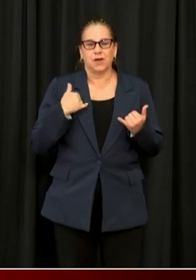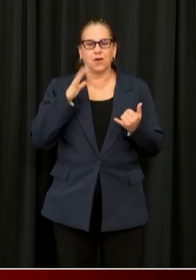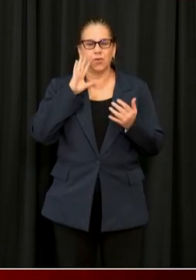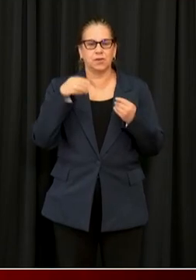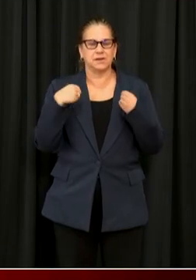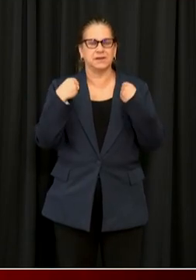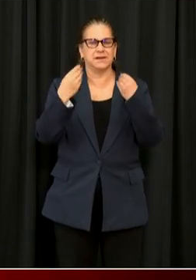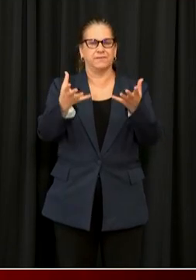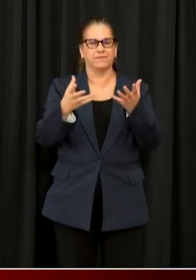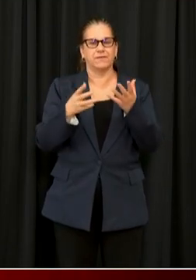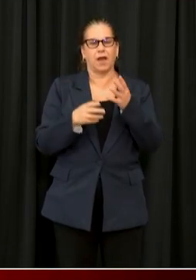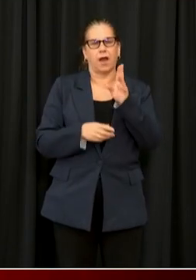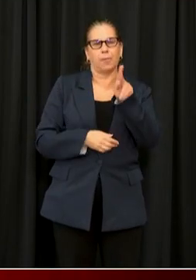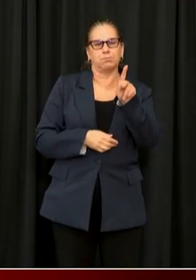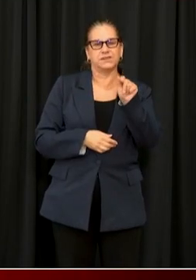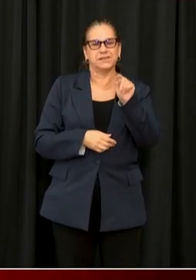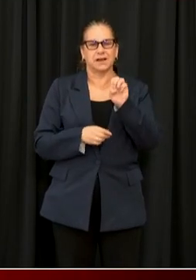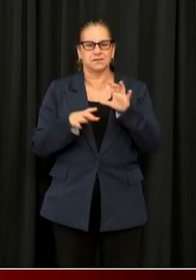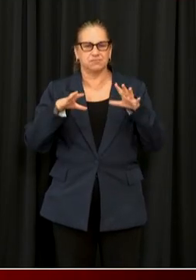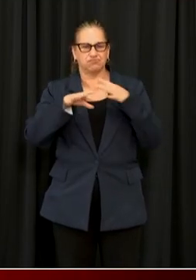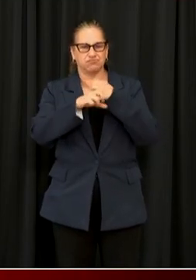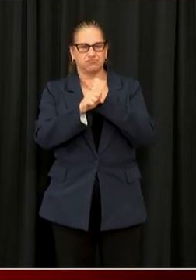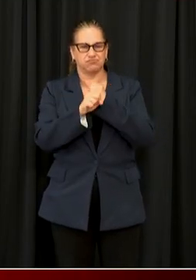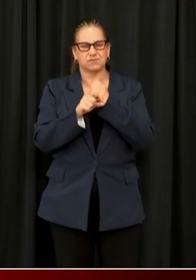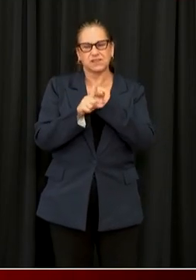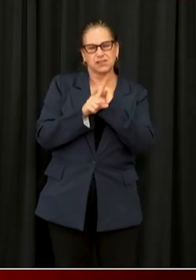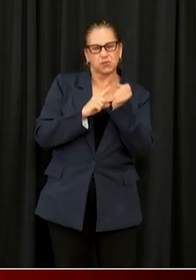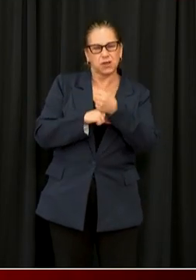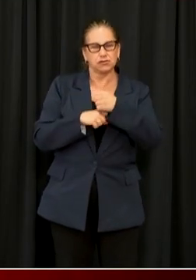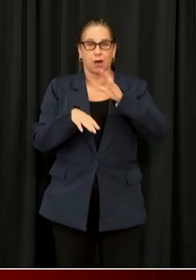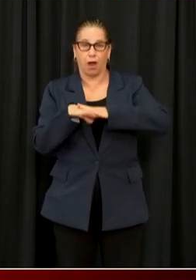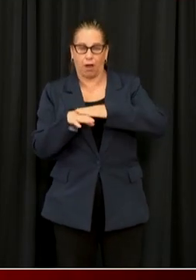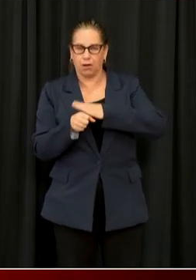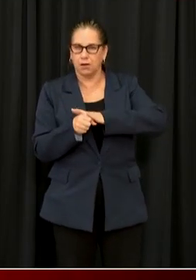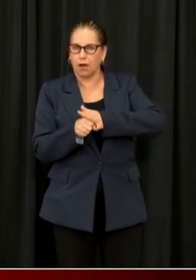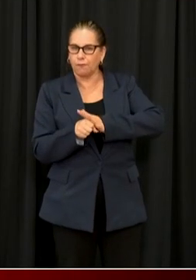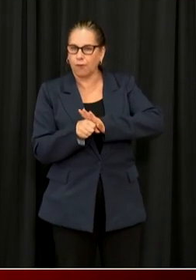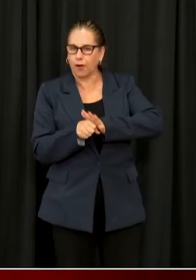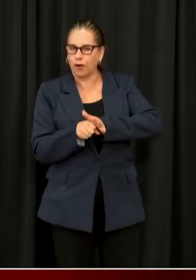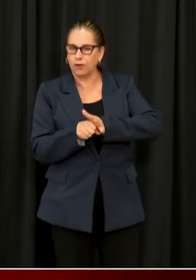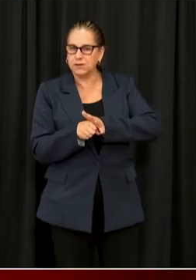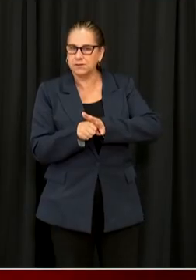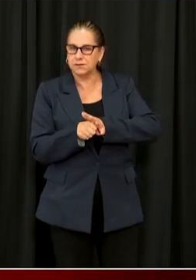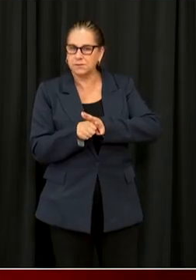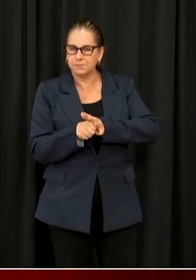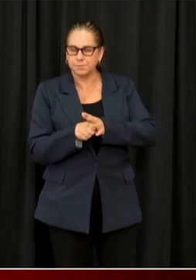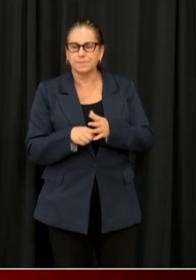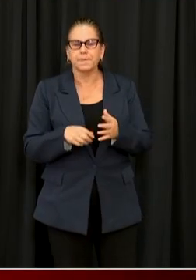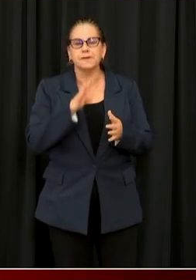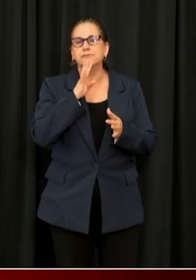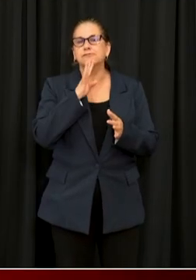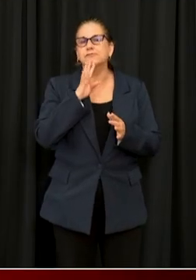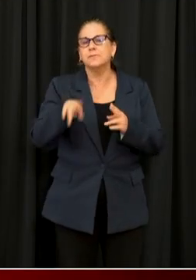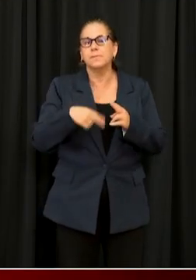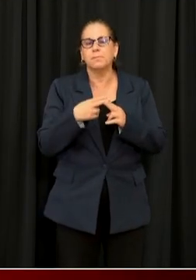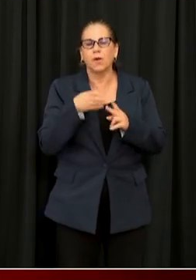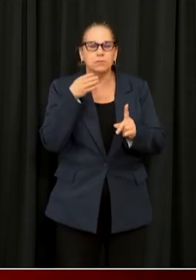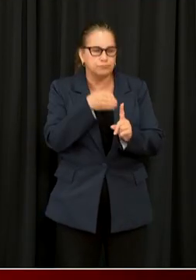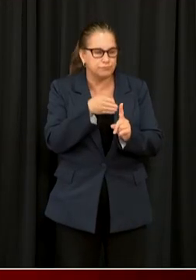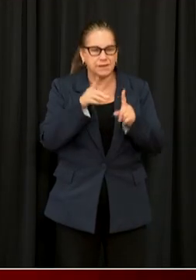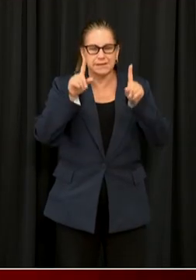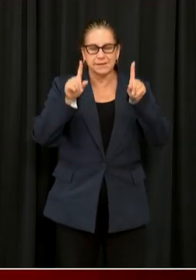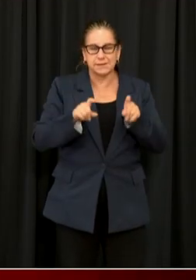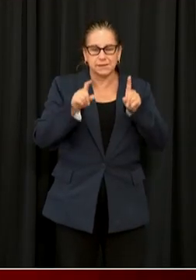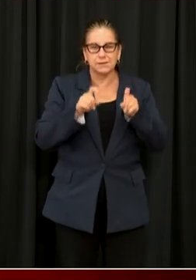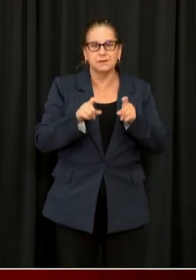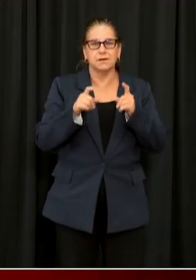on COVID-19, specifically answering some questions about testing and contact tracing. I am joined today